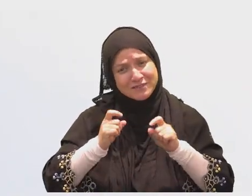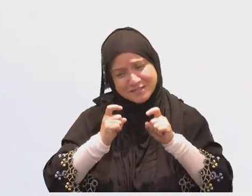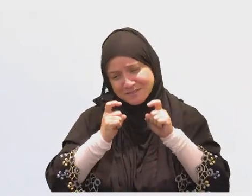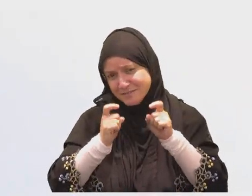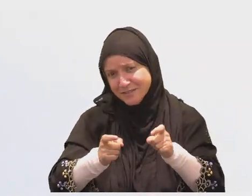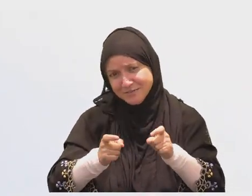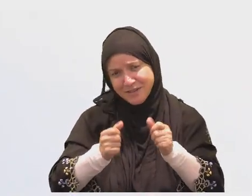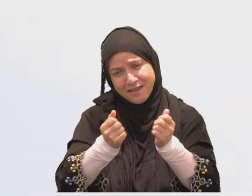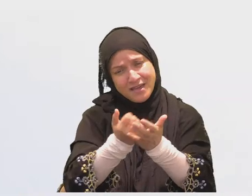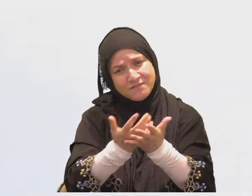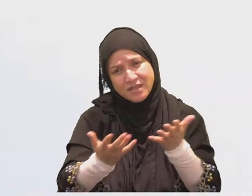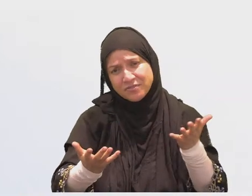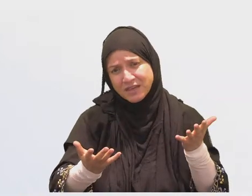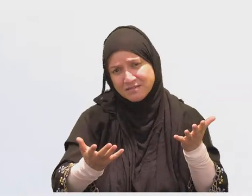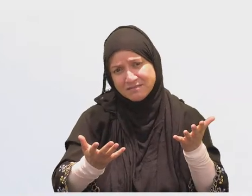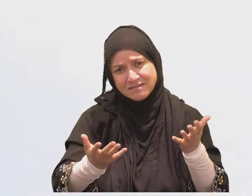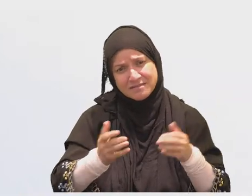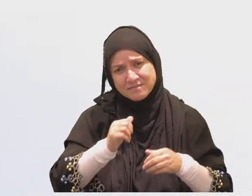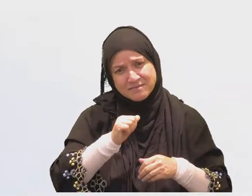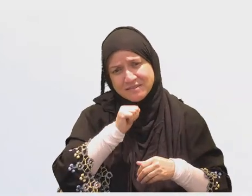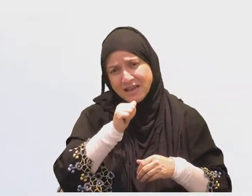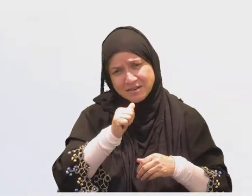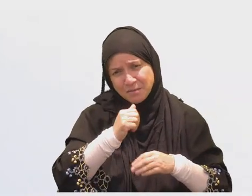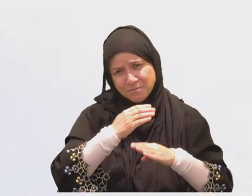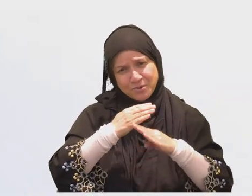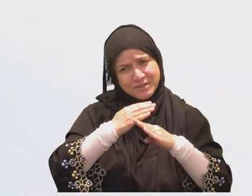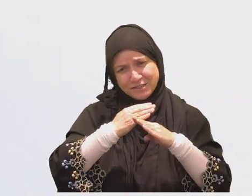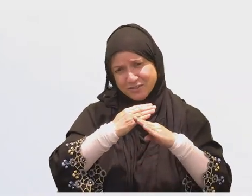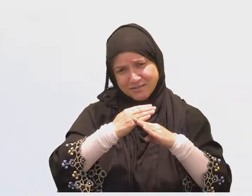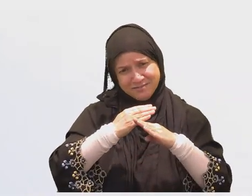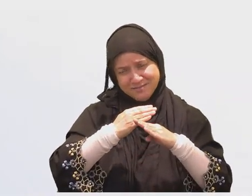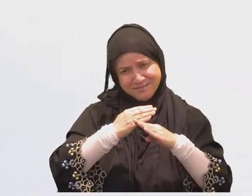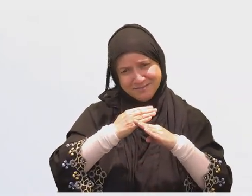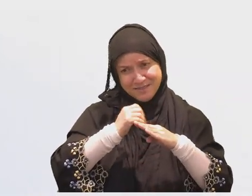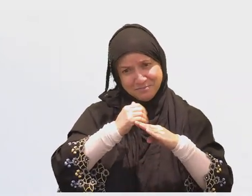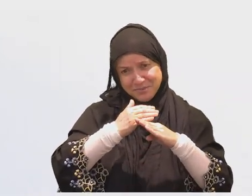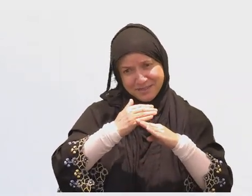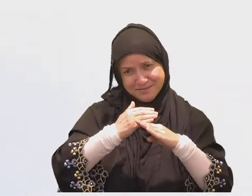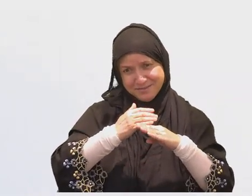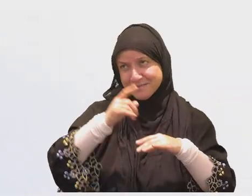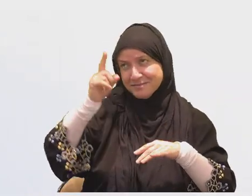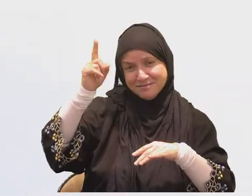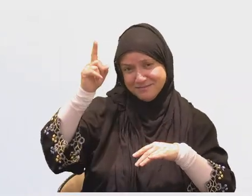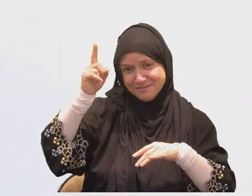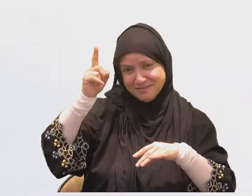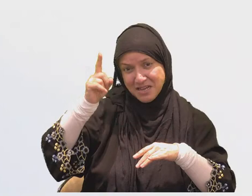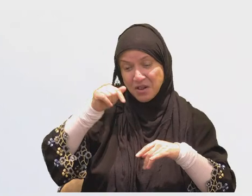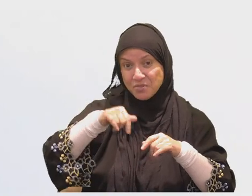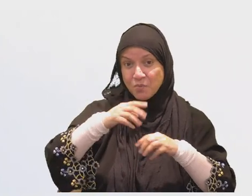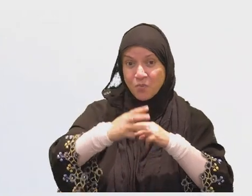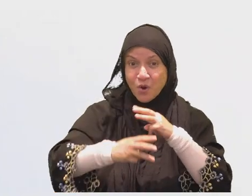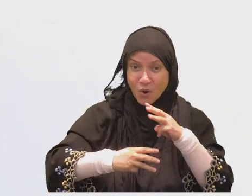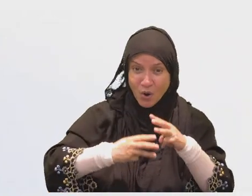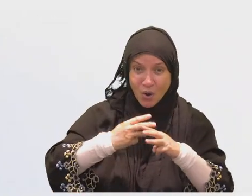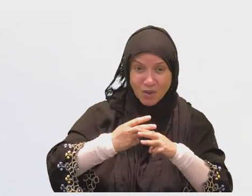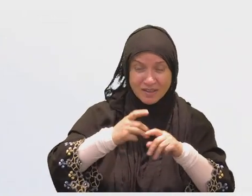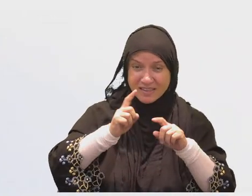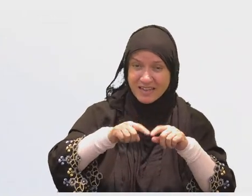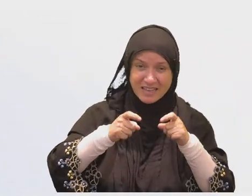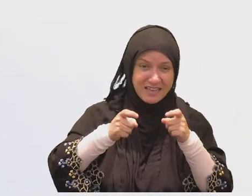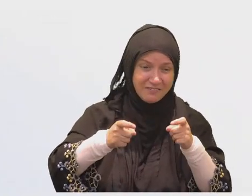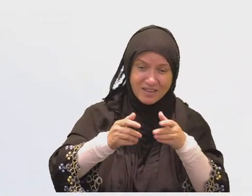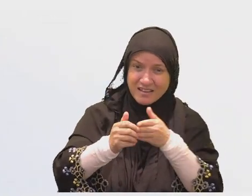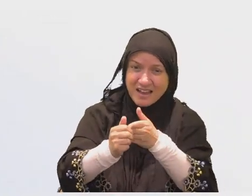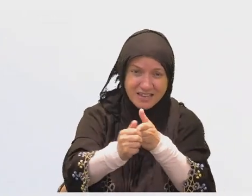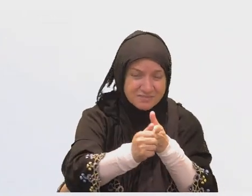give you salvation. It can't give you guidance. It can't give you peace of mind. But Allah subhanahu wa ta'ala